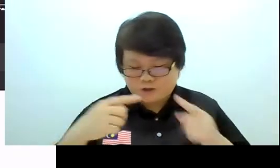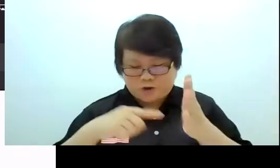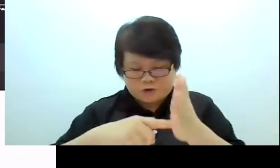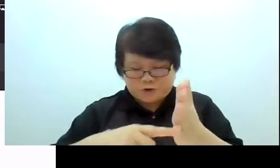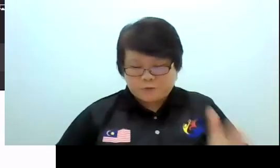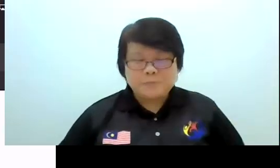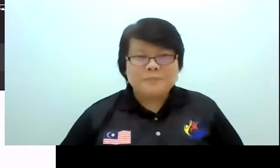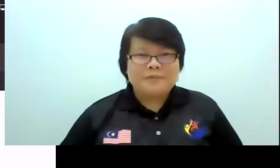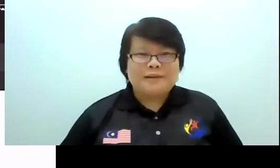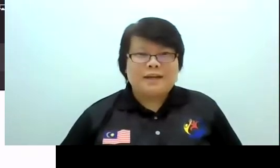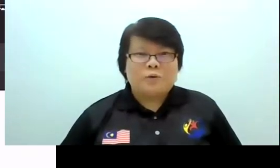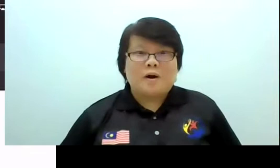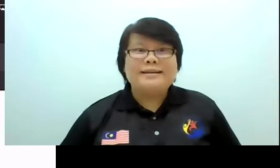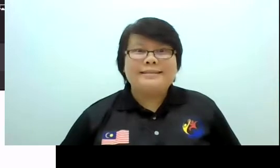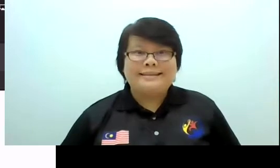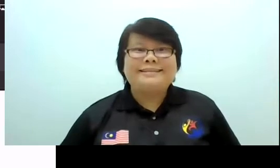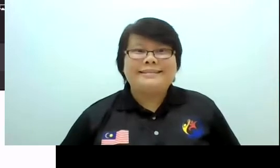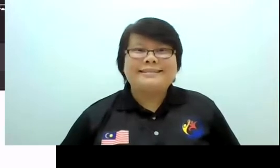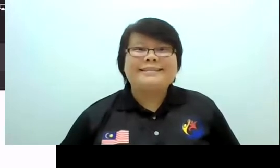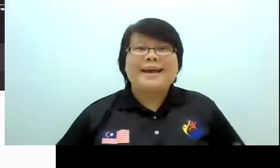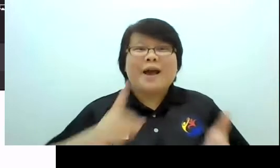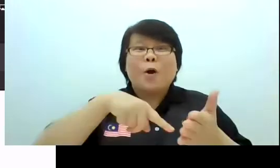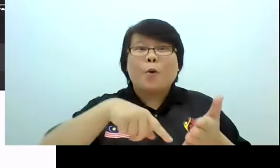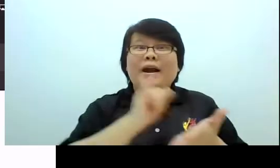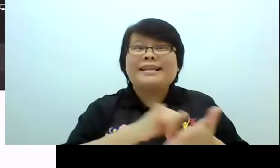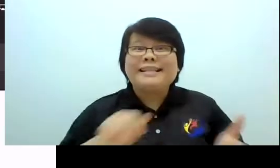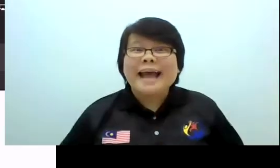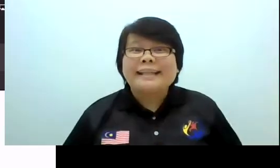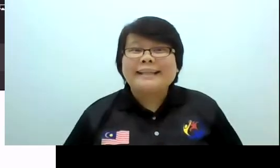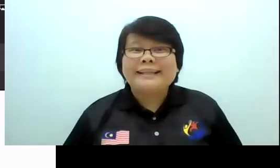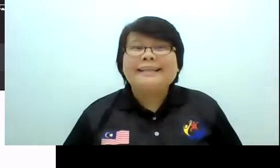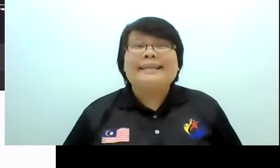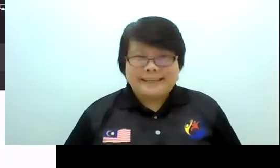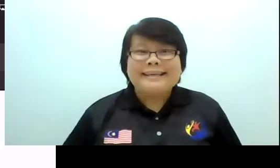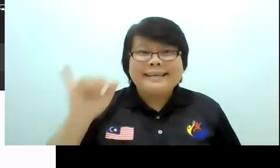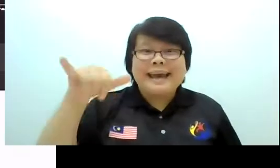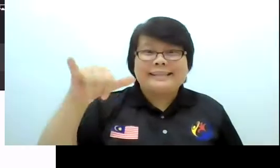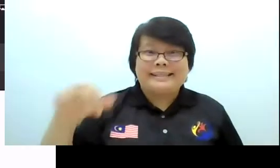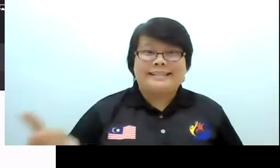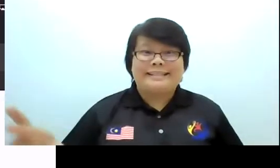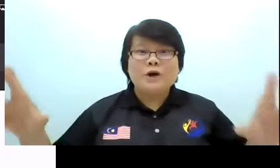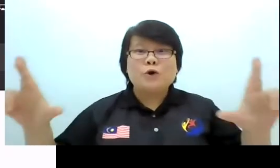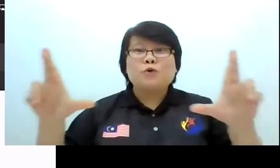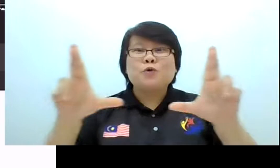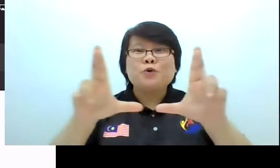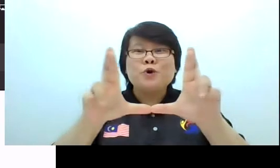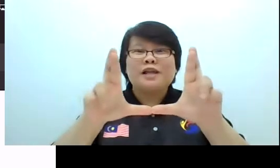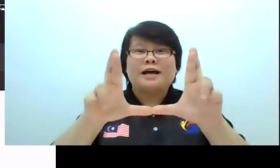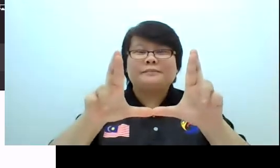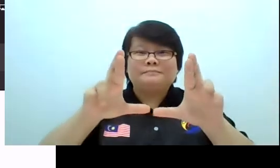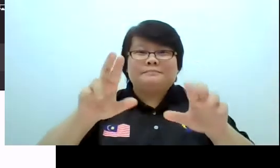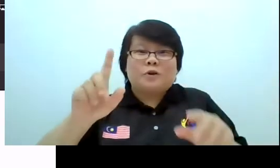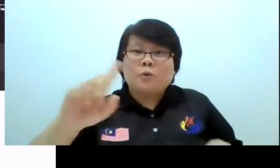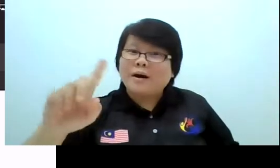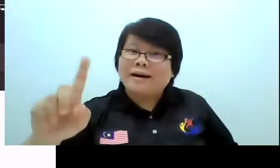I'll show you. What is this? What is that? Yes, it's a